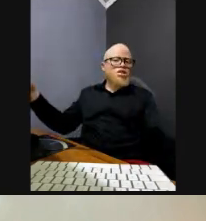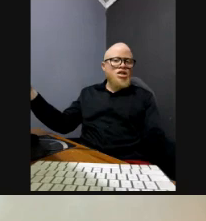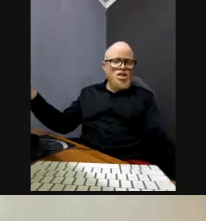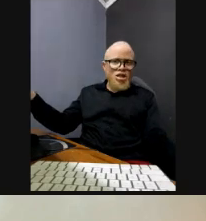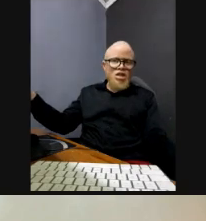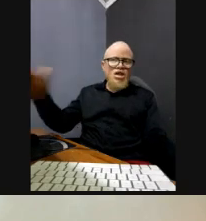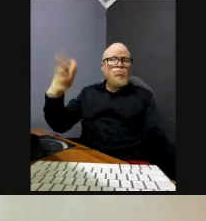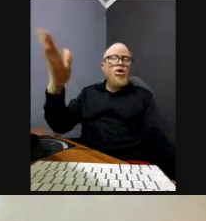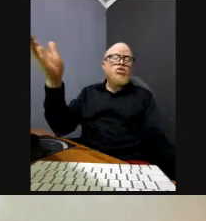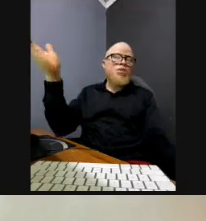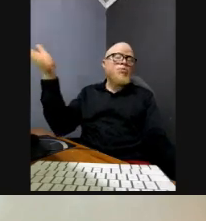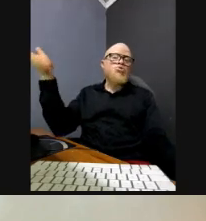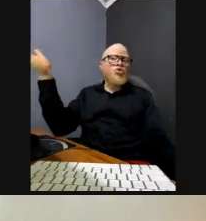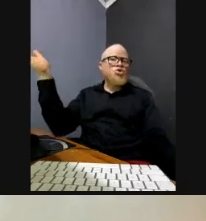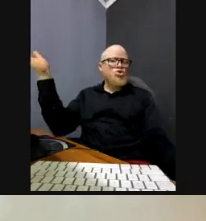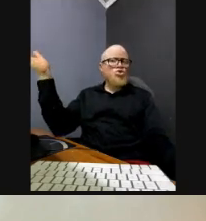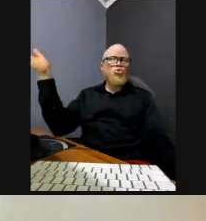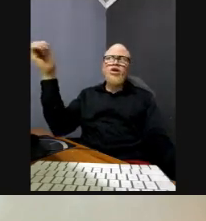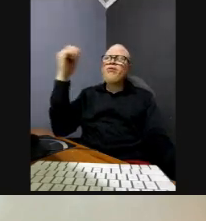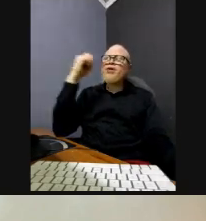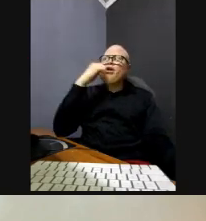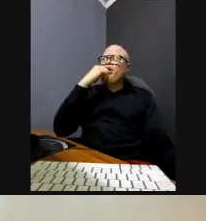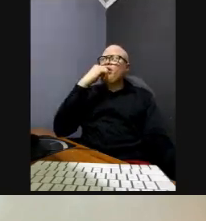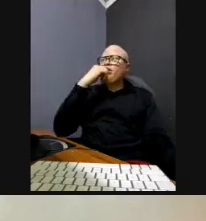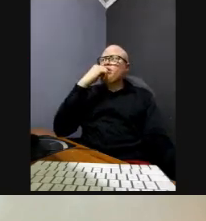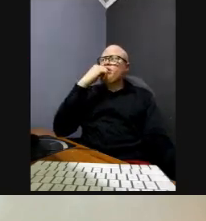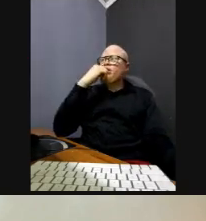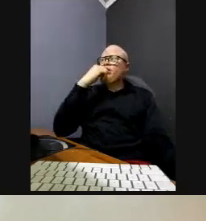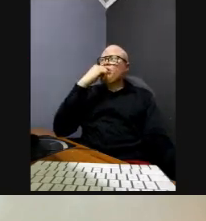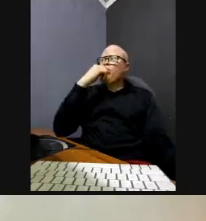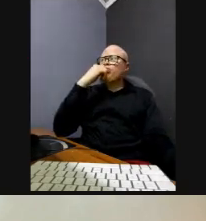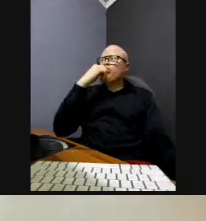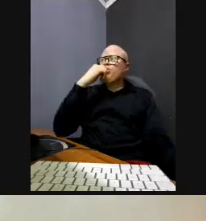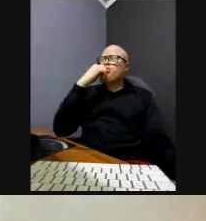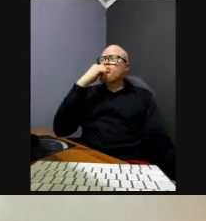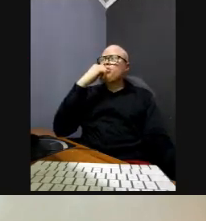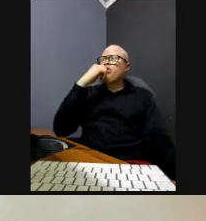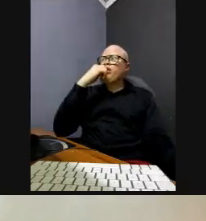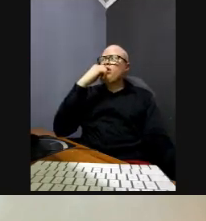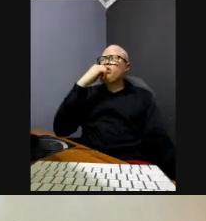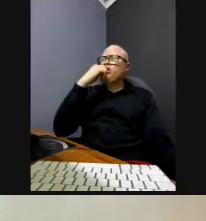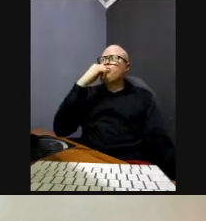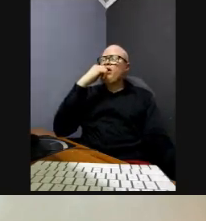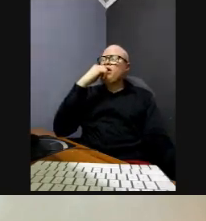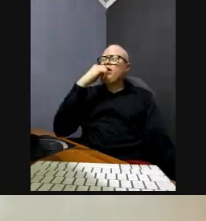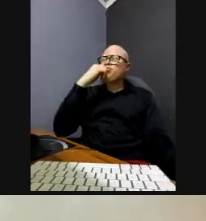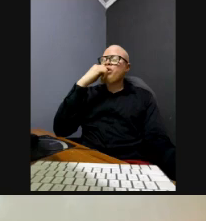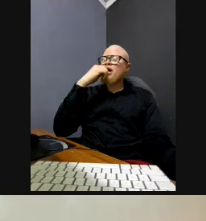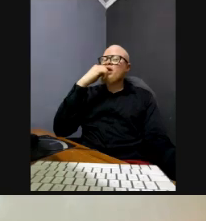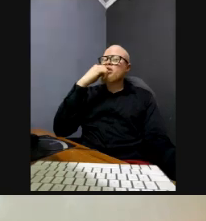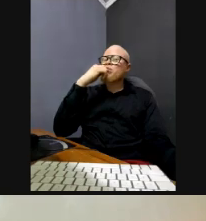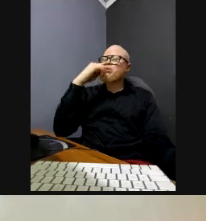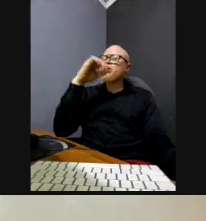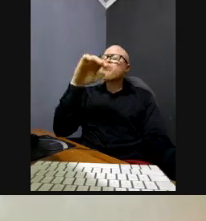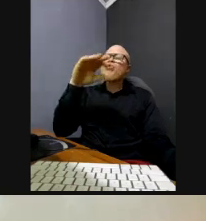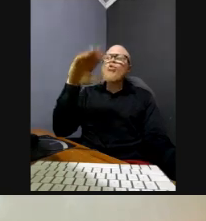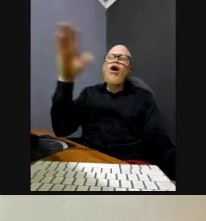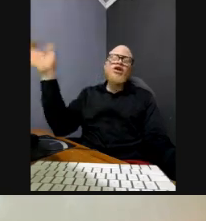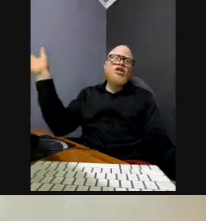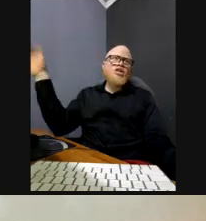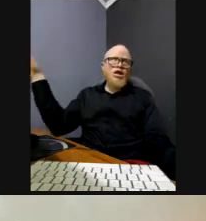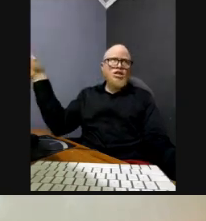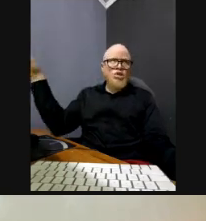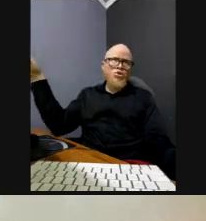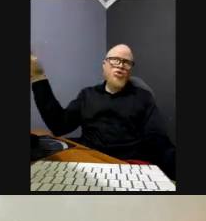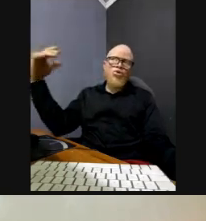remain consistent about what you're doing. And of course, looking as well at the people who